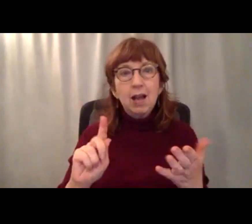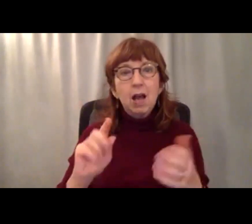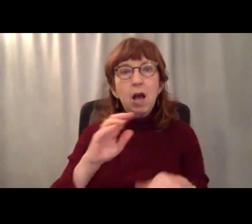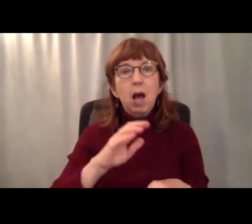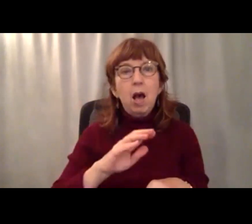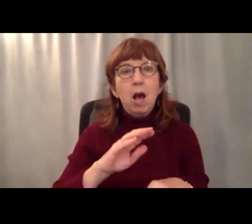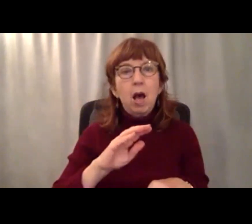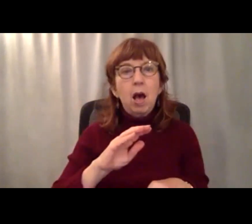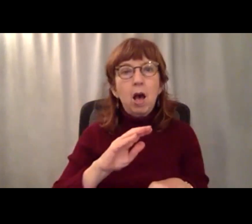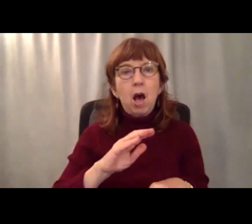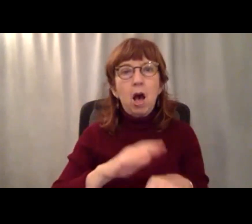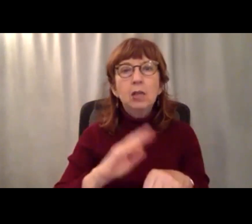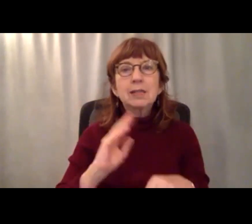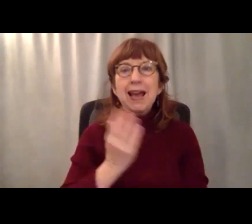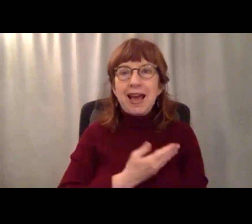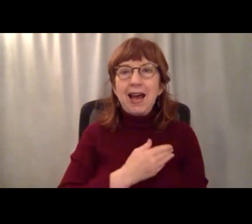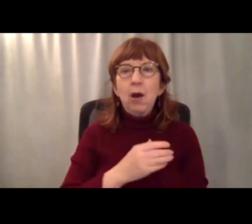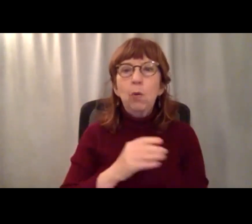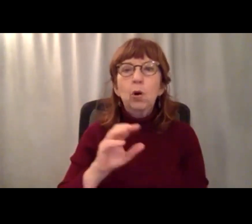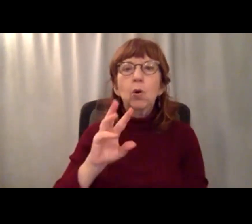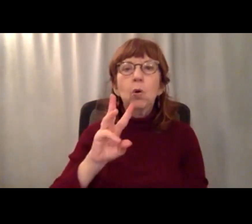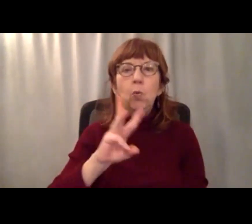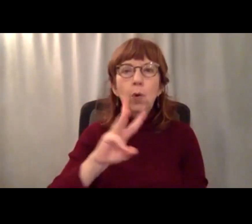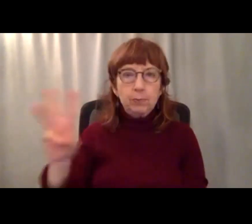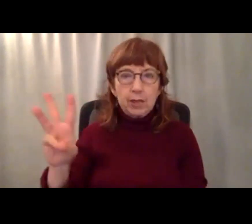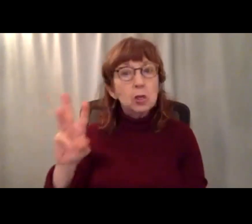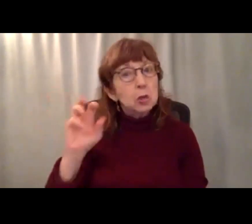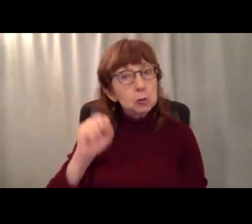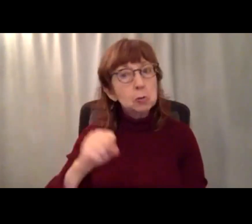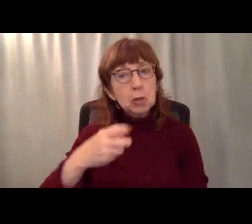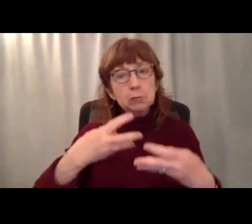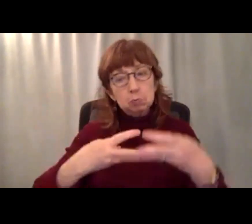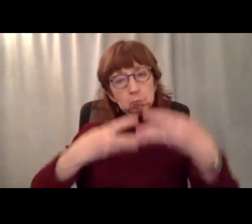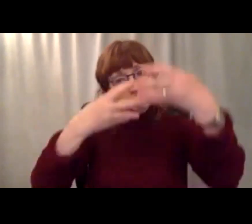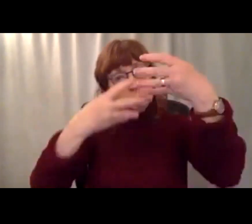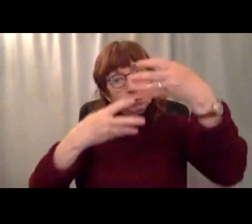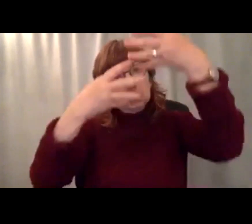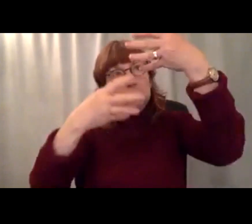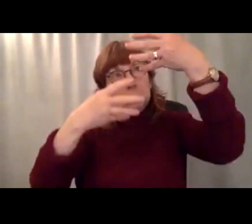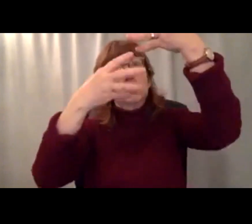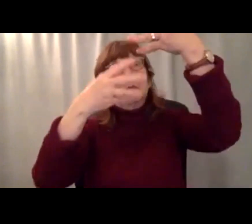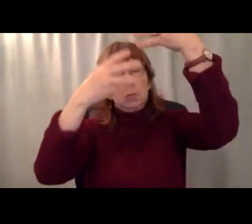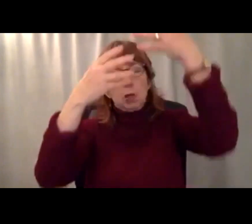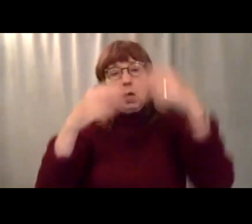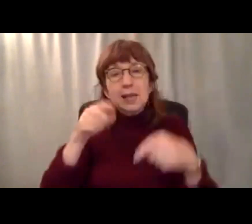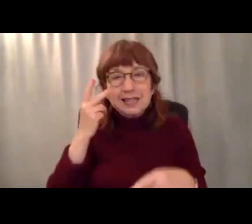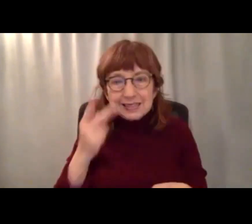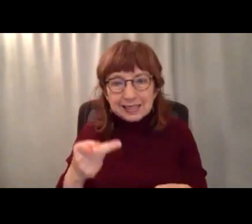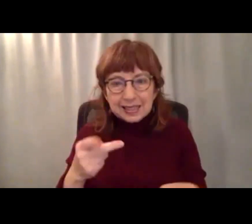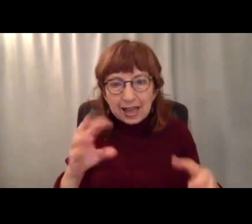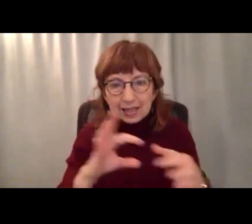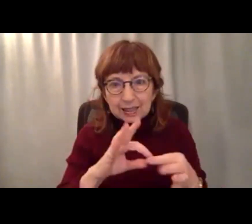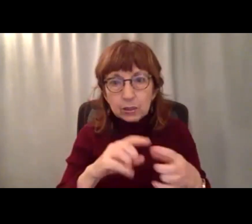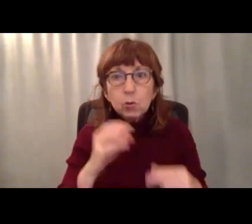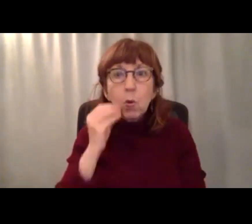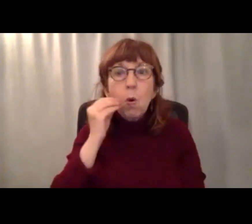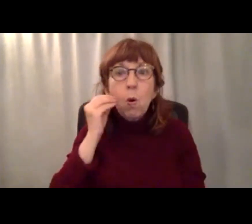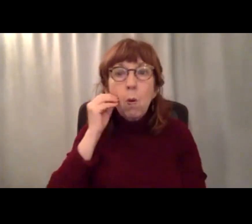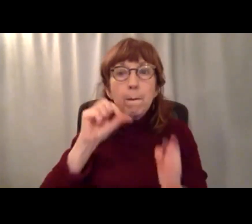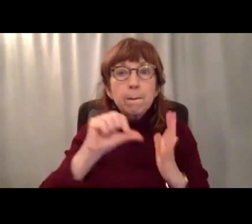queerancestorsproject.org website. So you can scroll down and see that there's a link on the homepage to